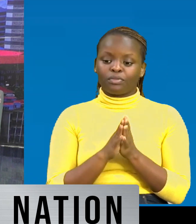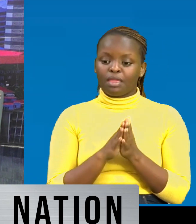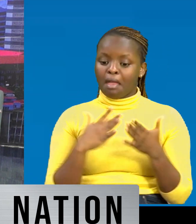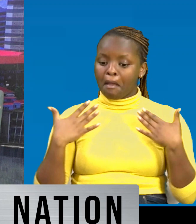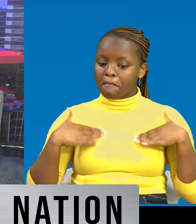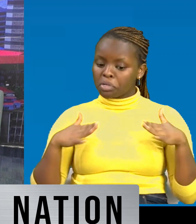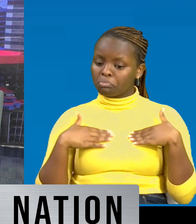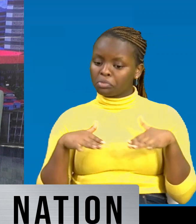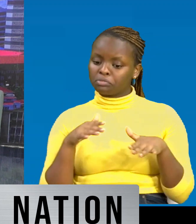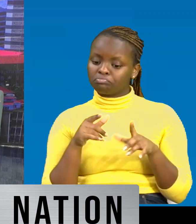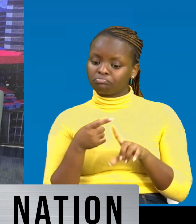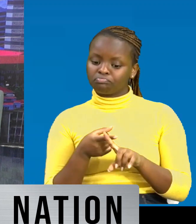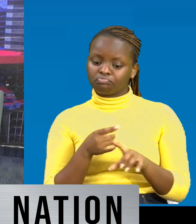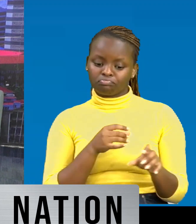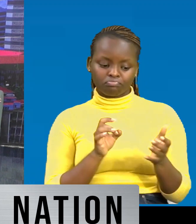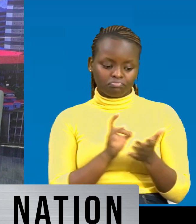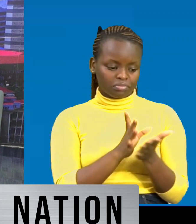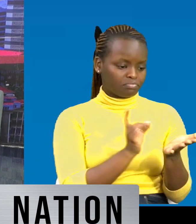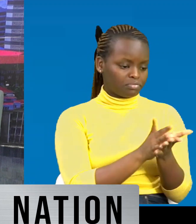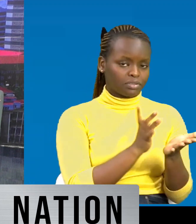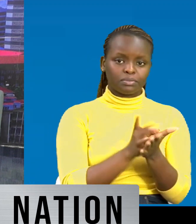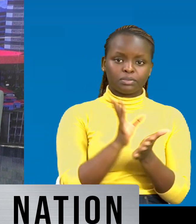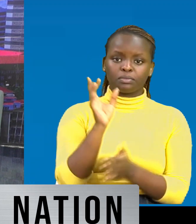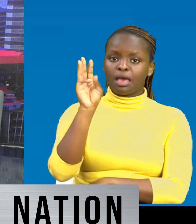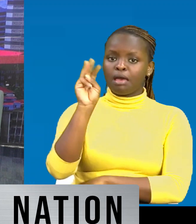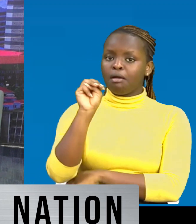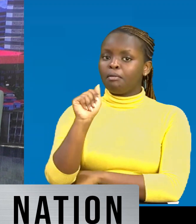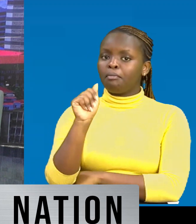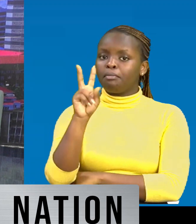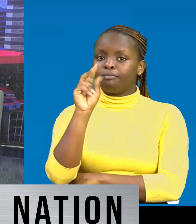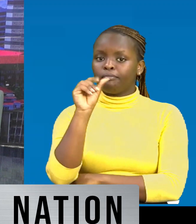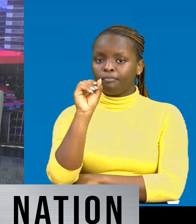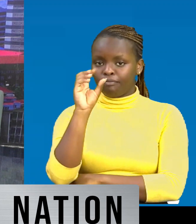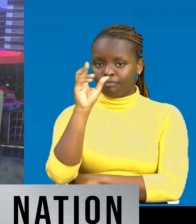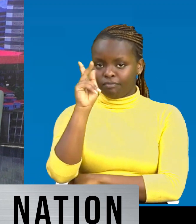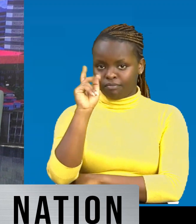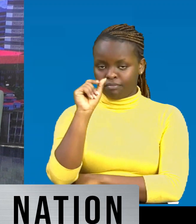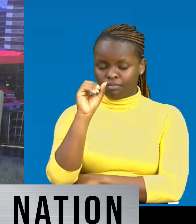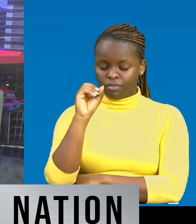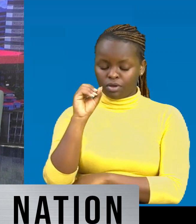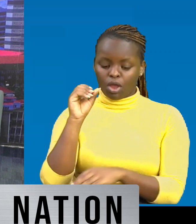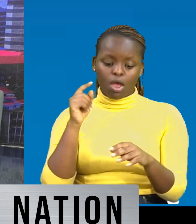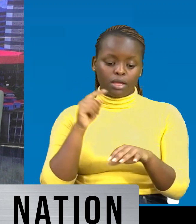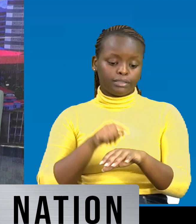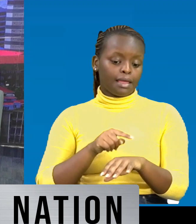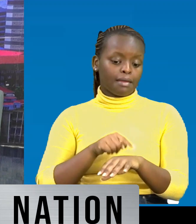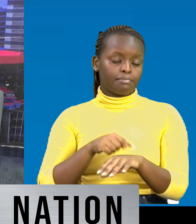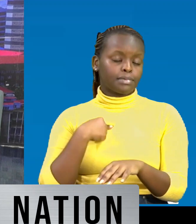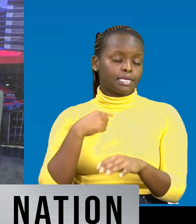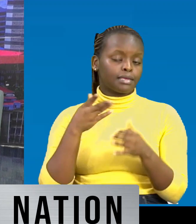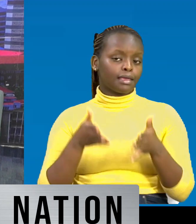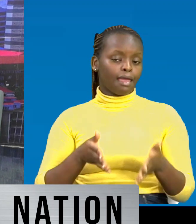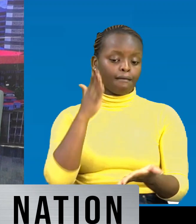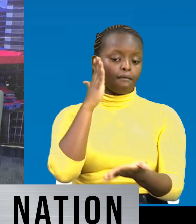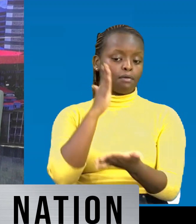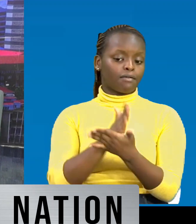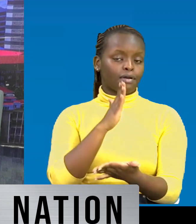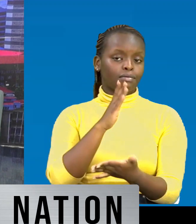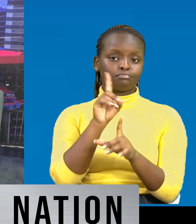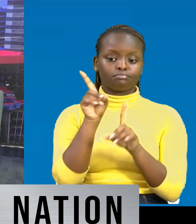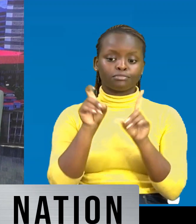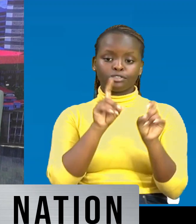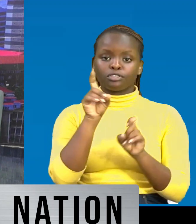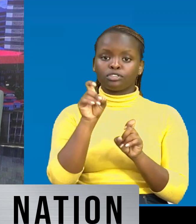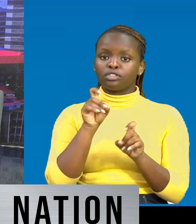of Mavoko and which other place? When I was here, Jonah, yes. I had not confirmed the question of